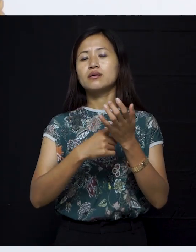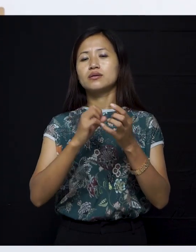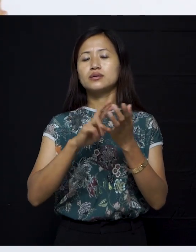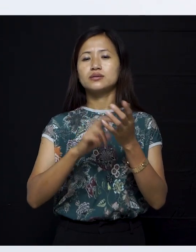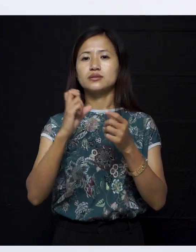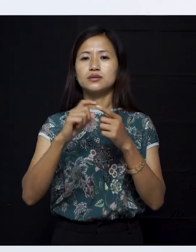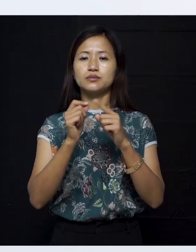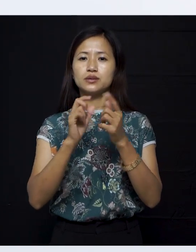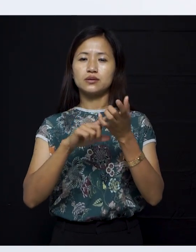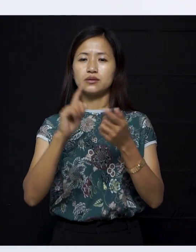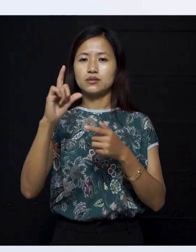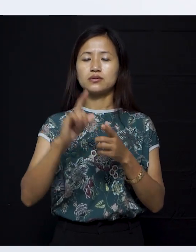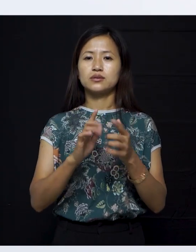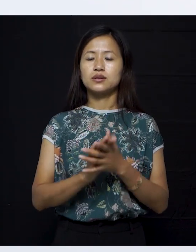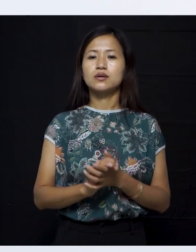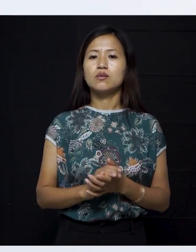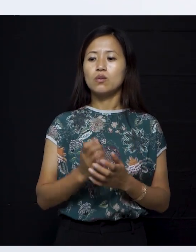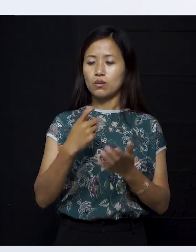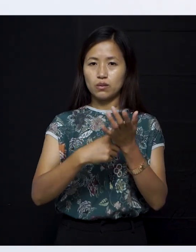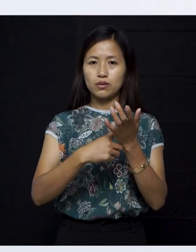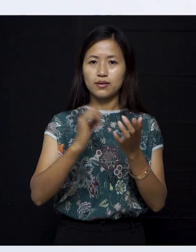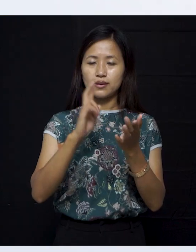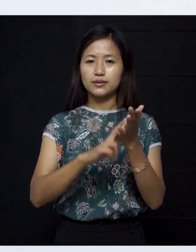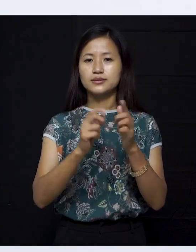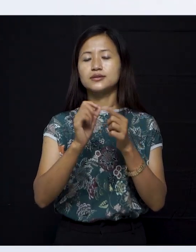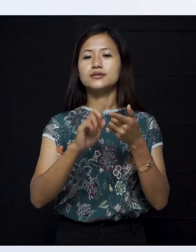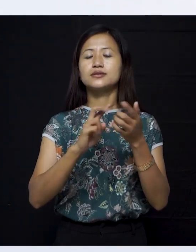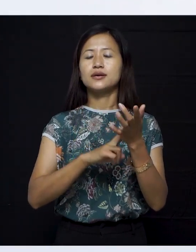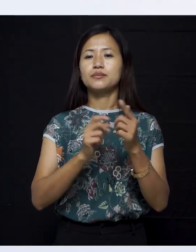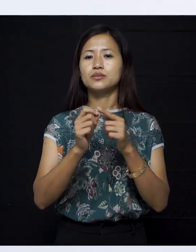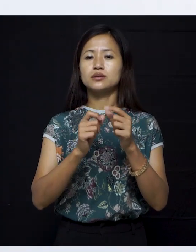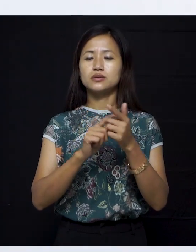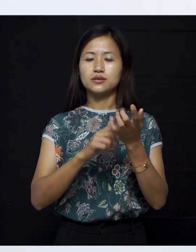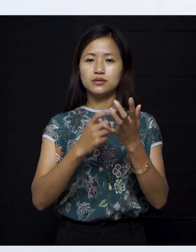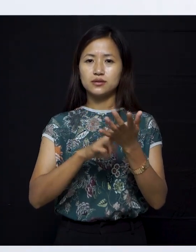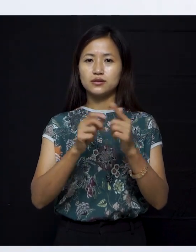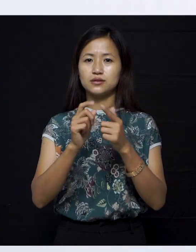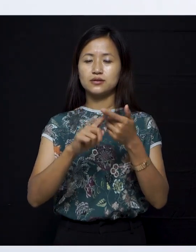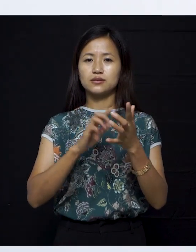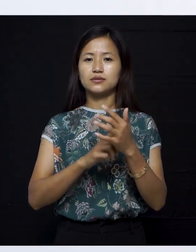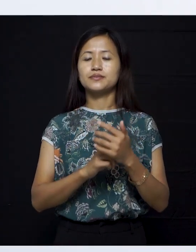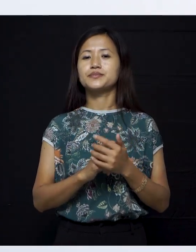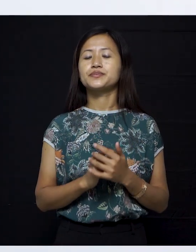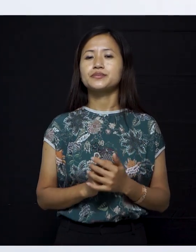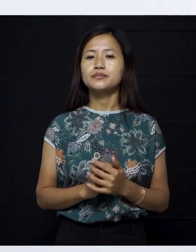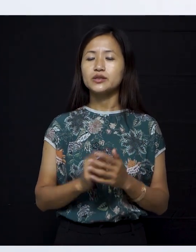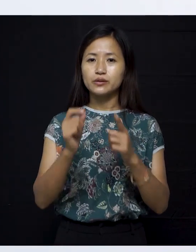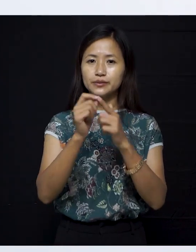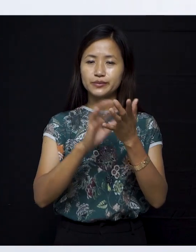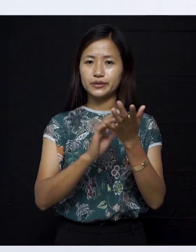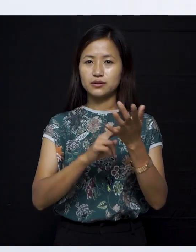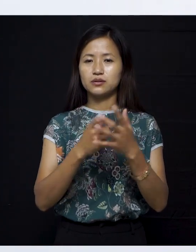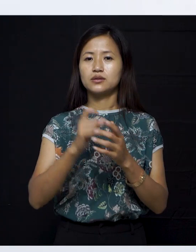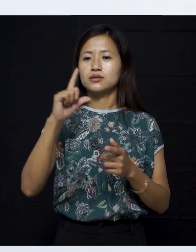or, independent. Independent clause is also called as the principal clause